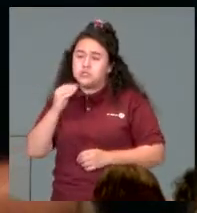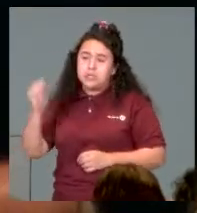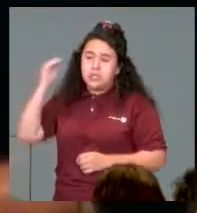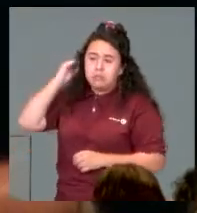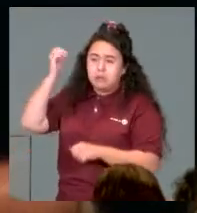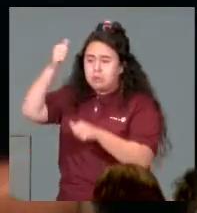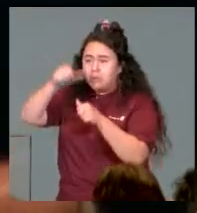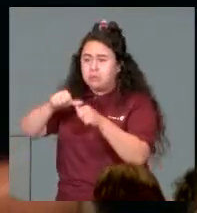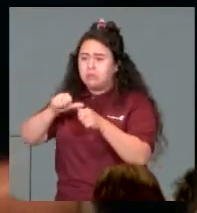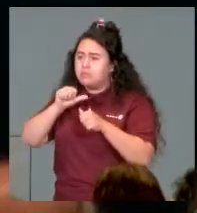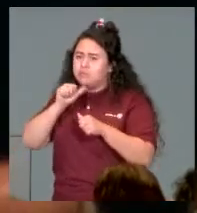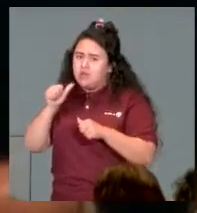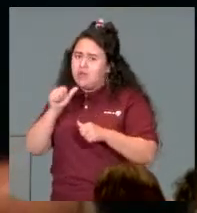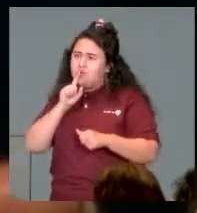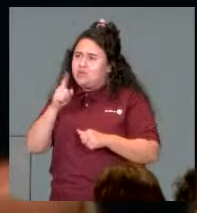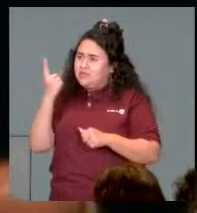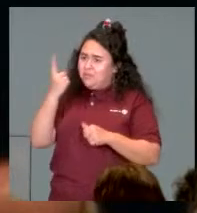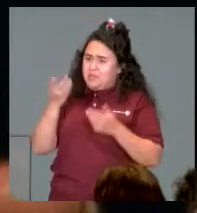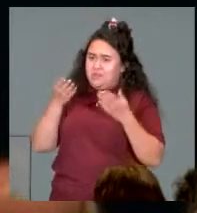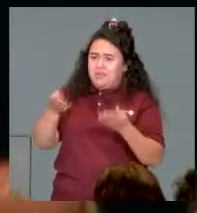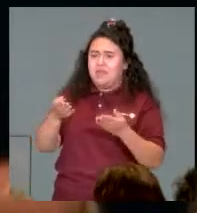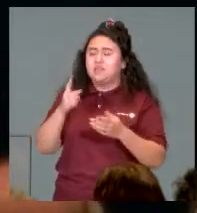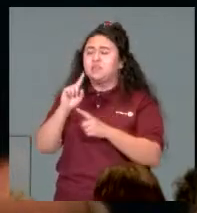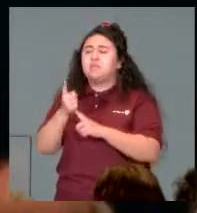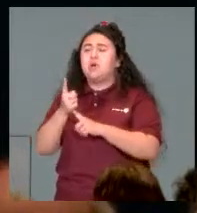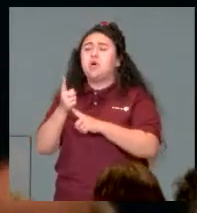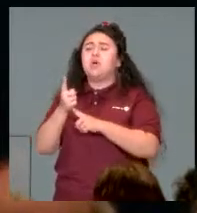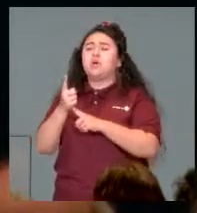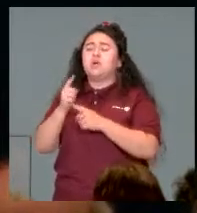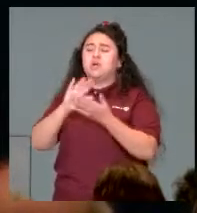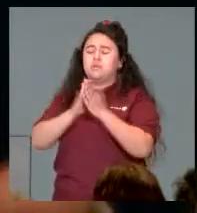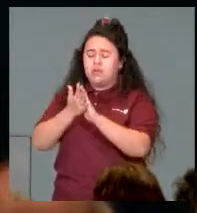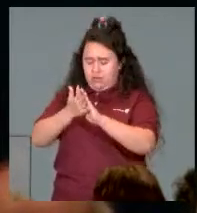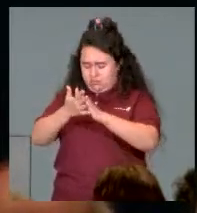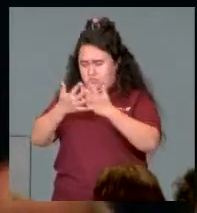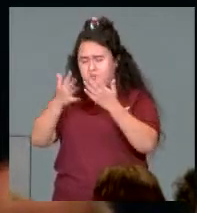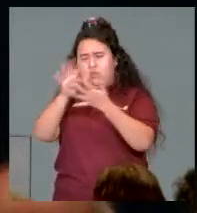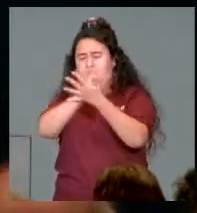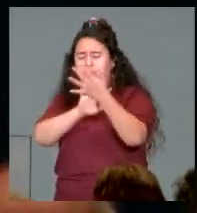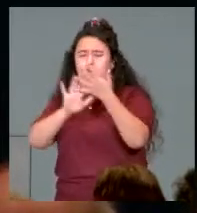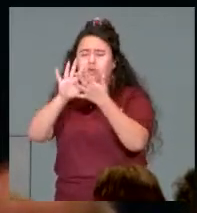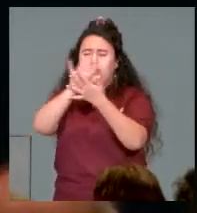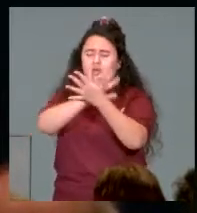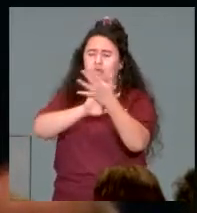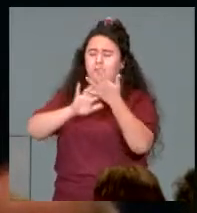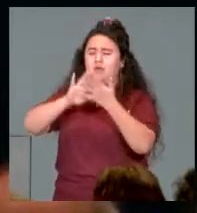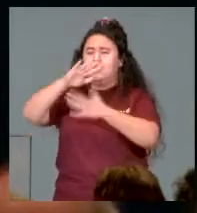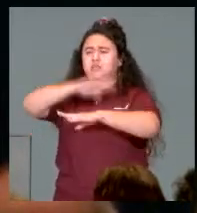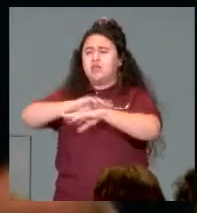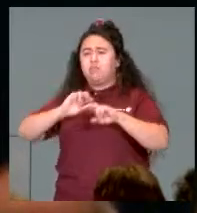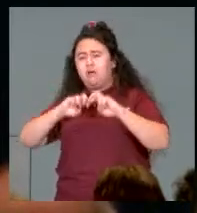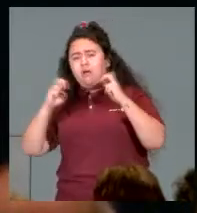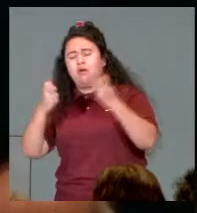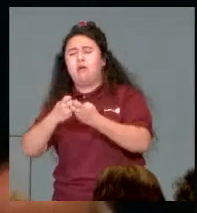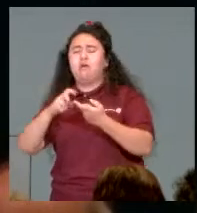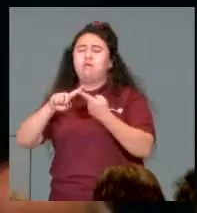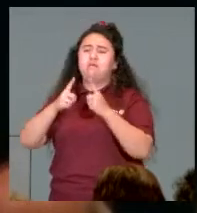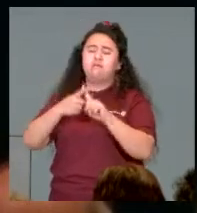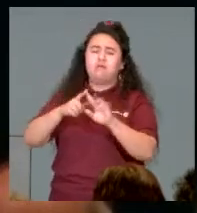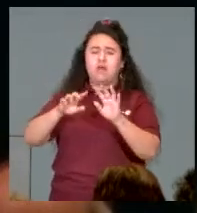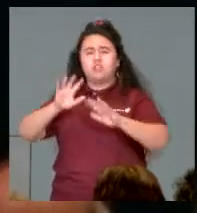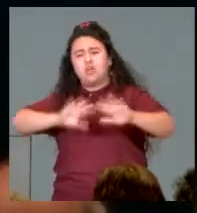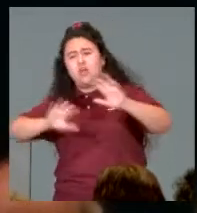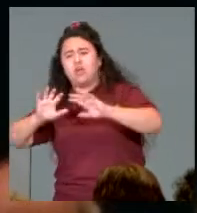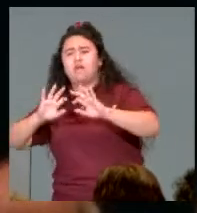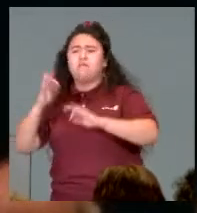Really, there's nothing to be. It's just this moment, then another, then stare, then it all becomes stable. Then the table legs go fuzzy, and Friday is an unfamiliar face peeking in the